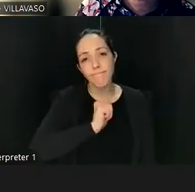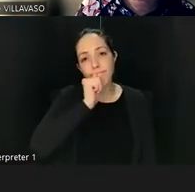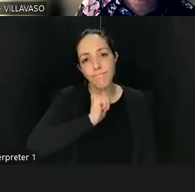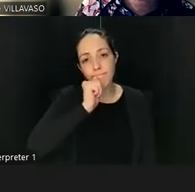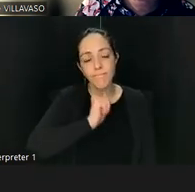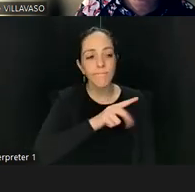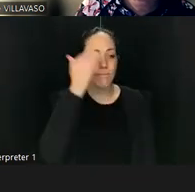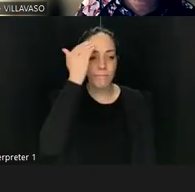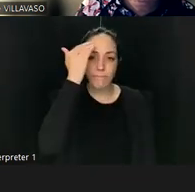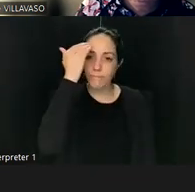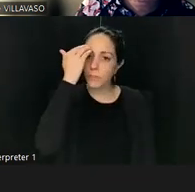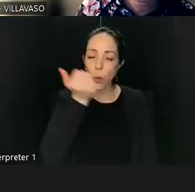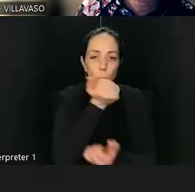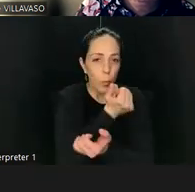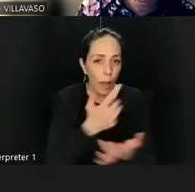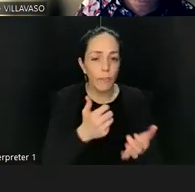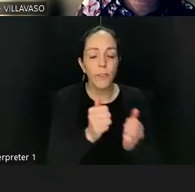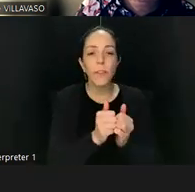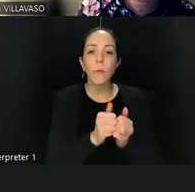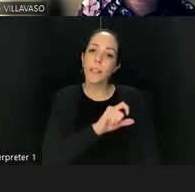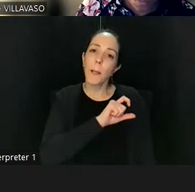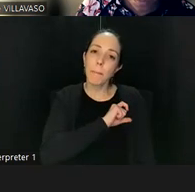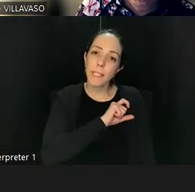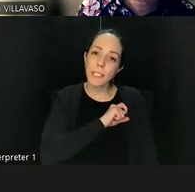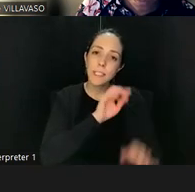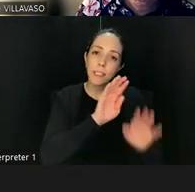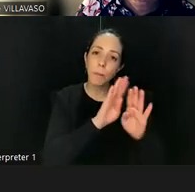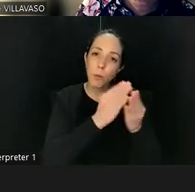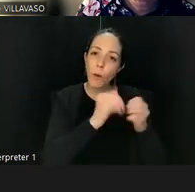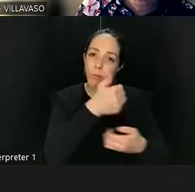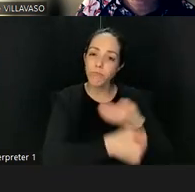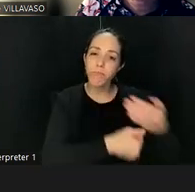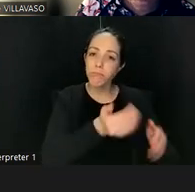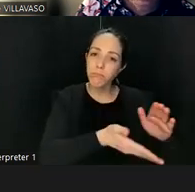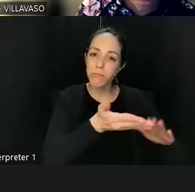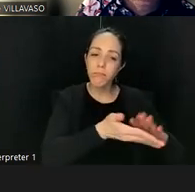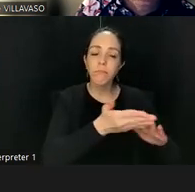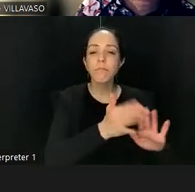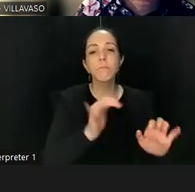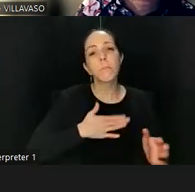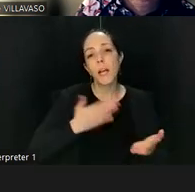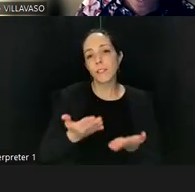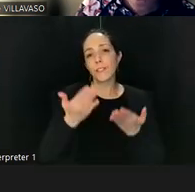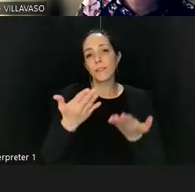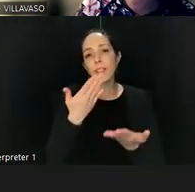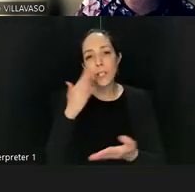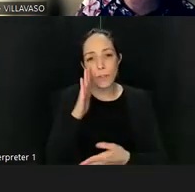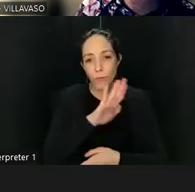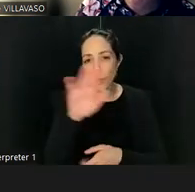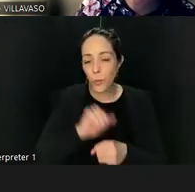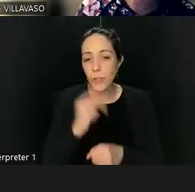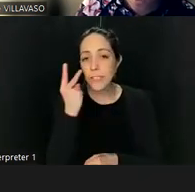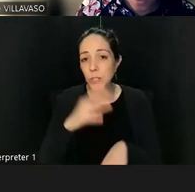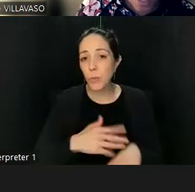bureau directives and how the process works. So just my suggestions. Thank you so much for your work. I'll see you on